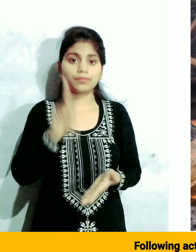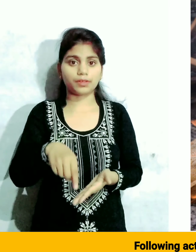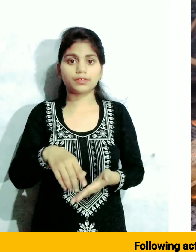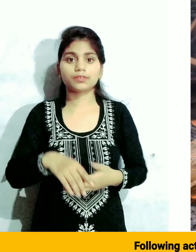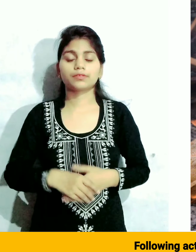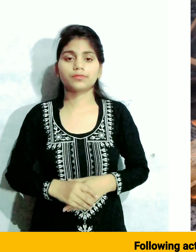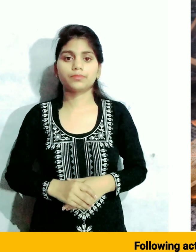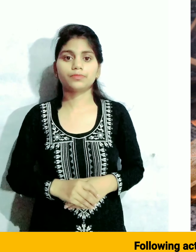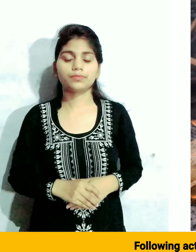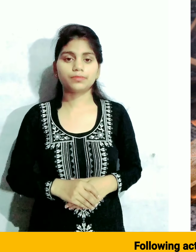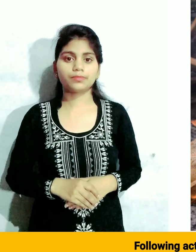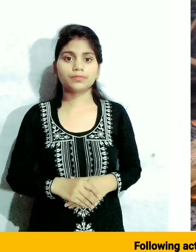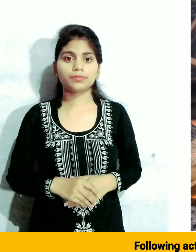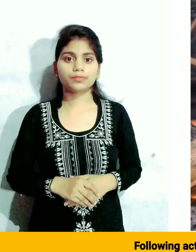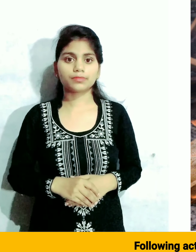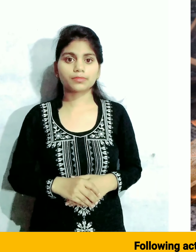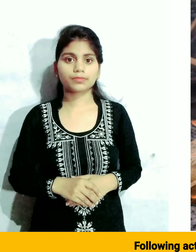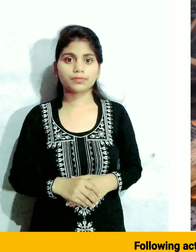debris.